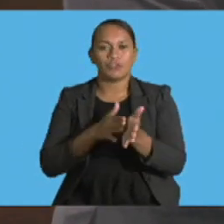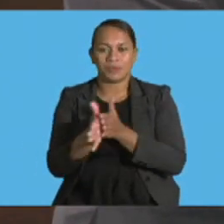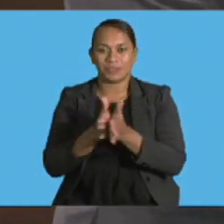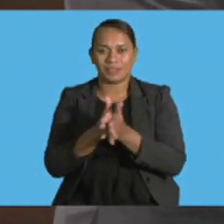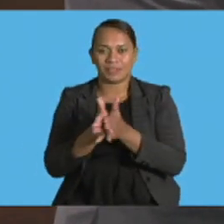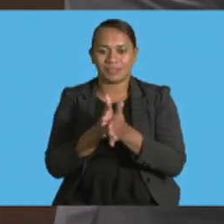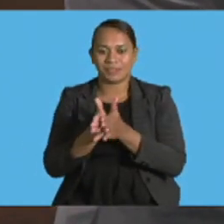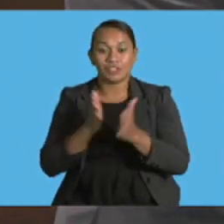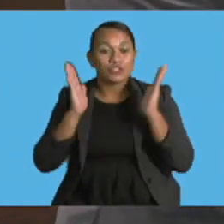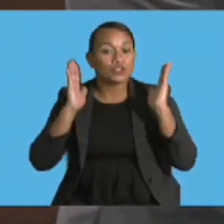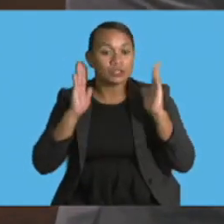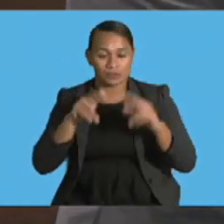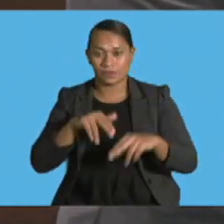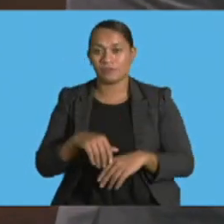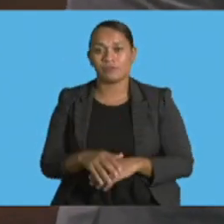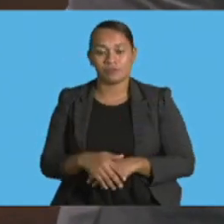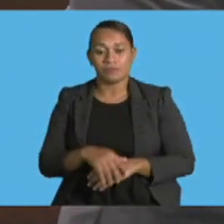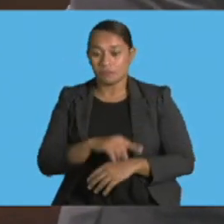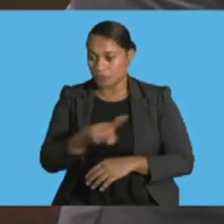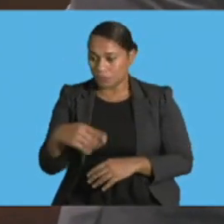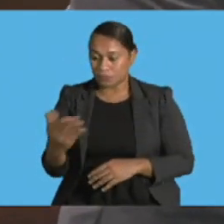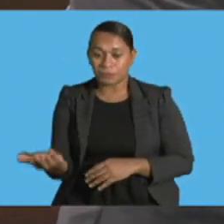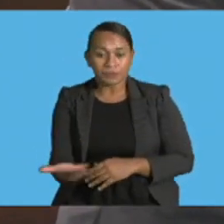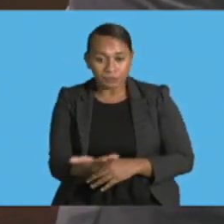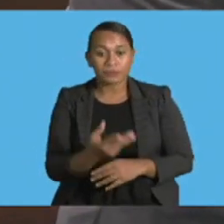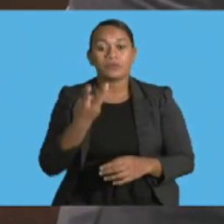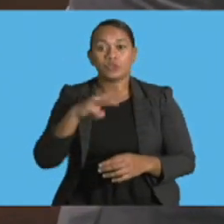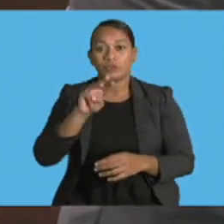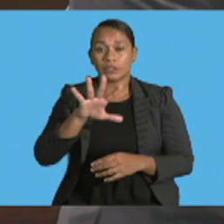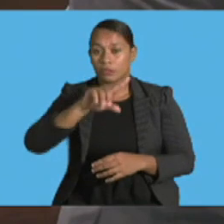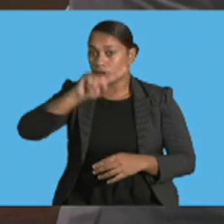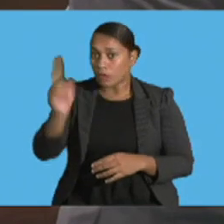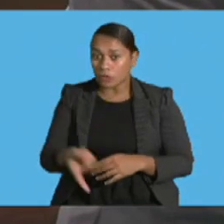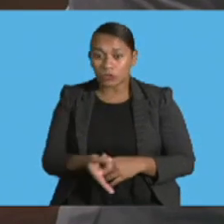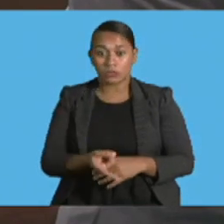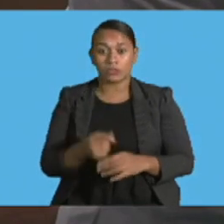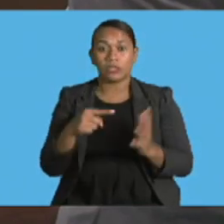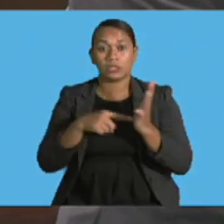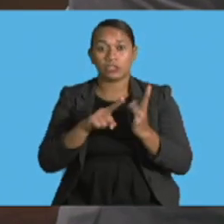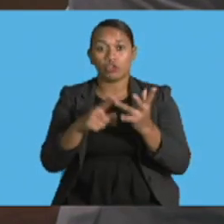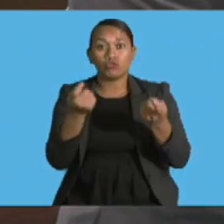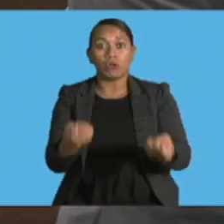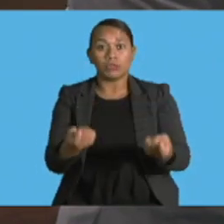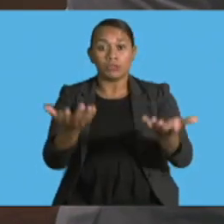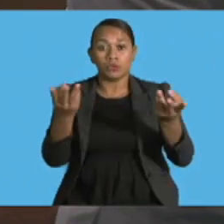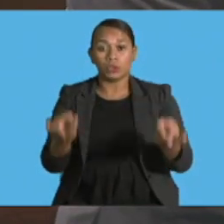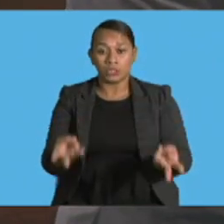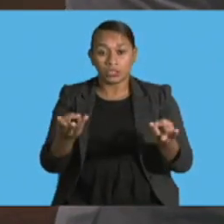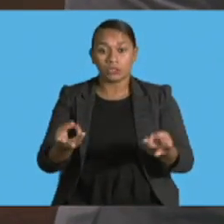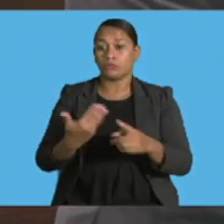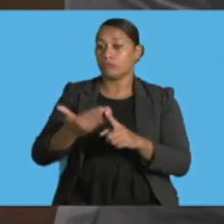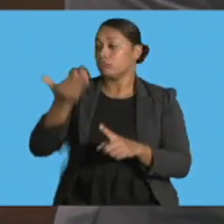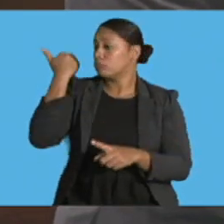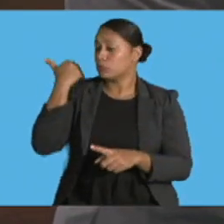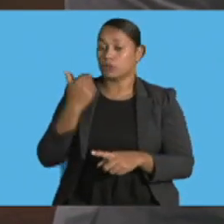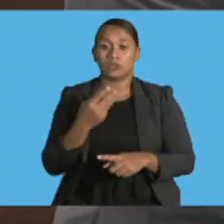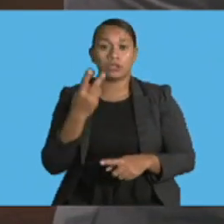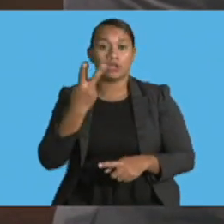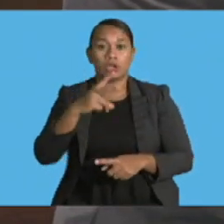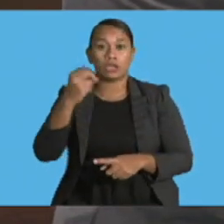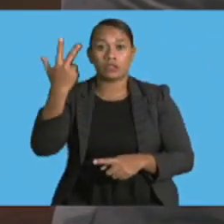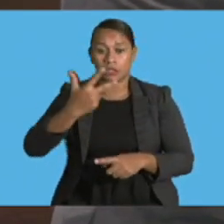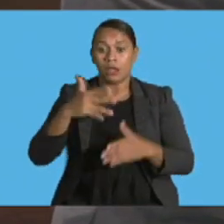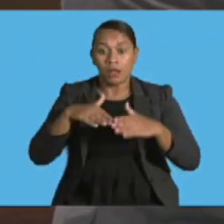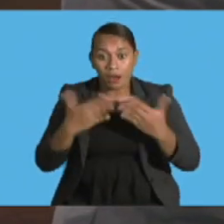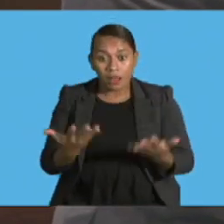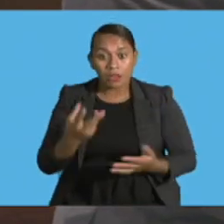of cane in 2018, and is expected to double the volume in 2019 because